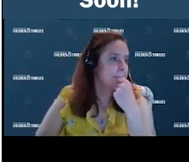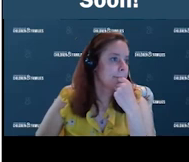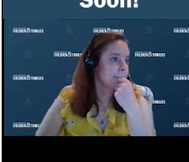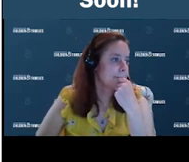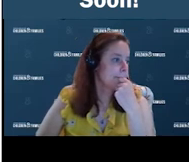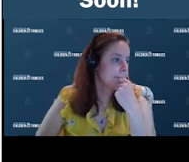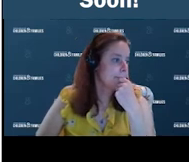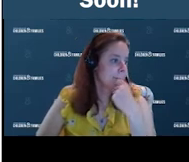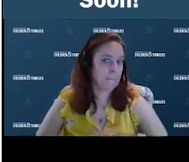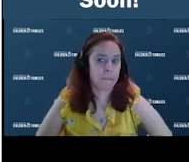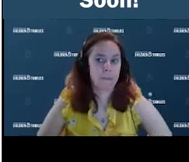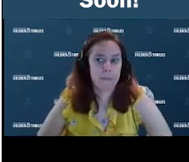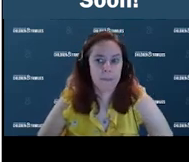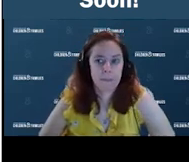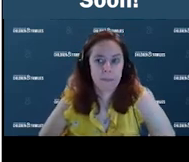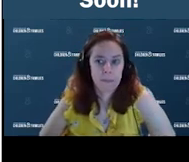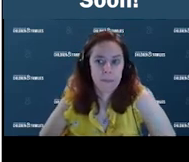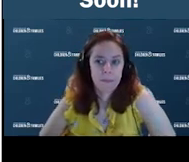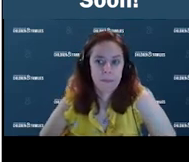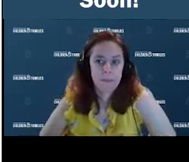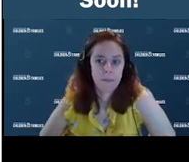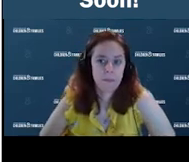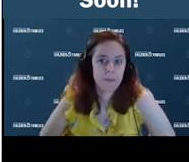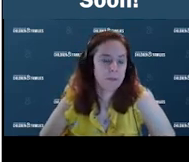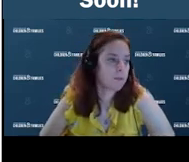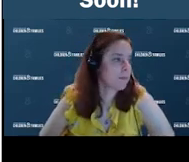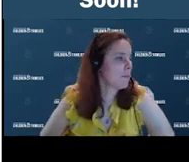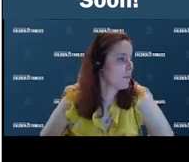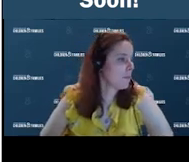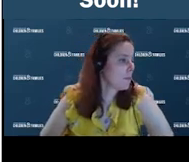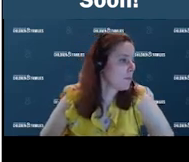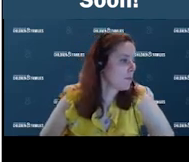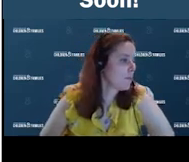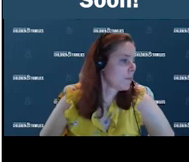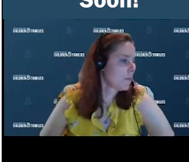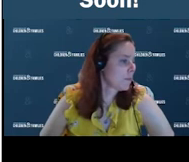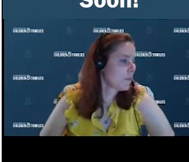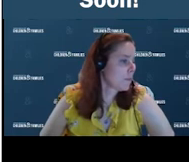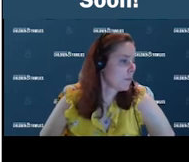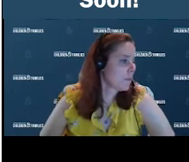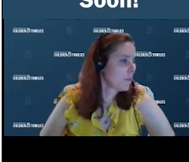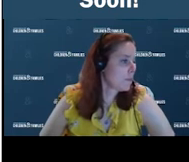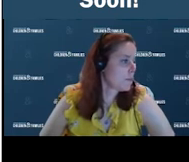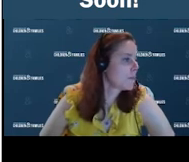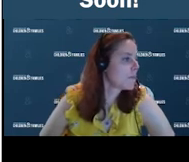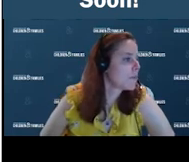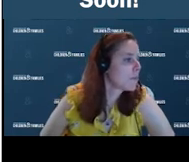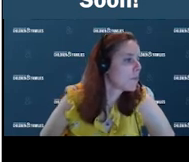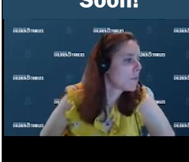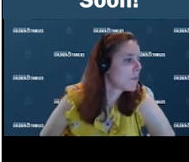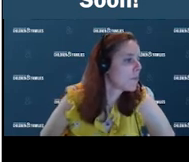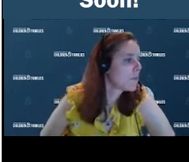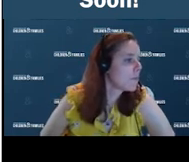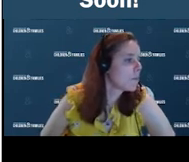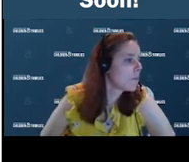as direct costs, except with the prior written approval of the HHS awarding agency or